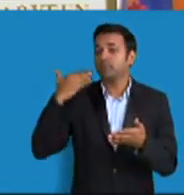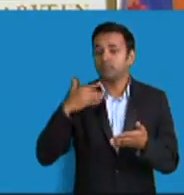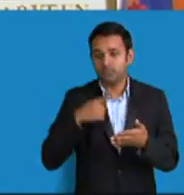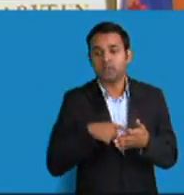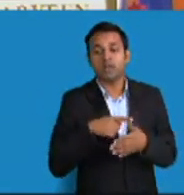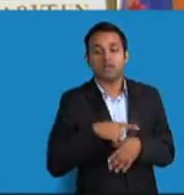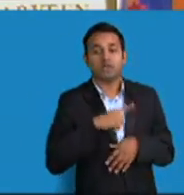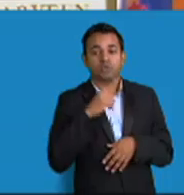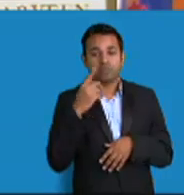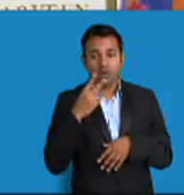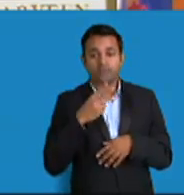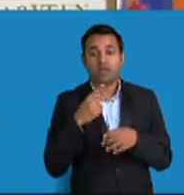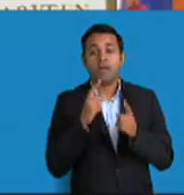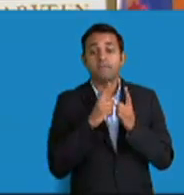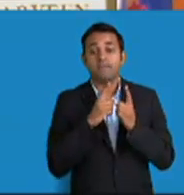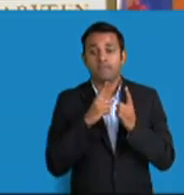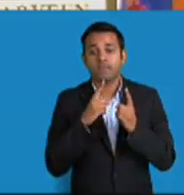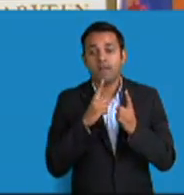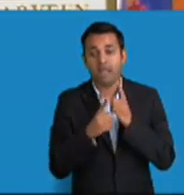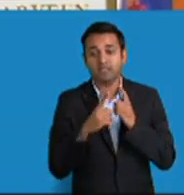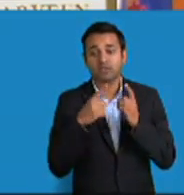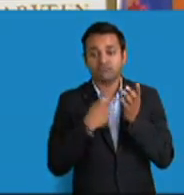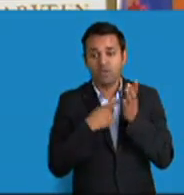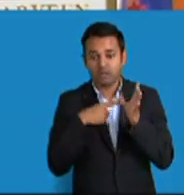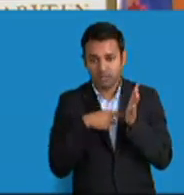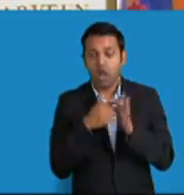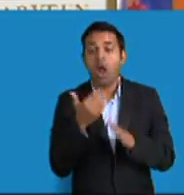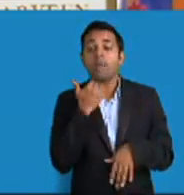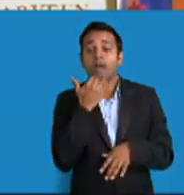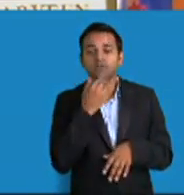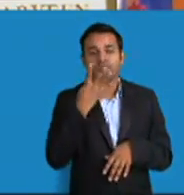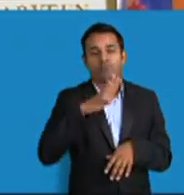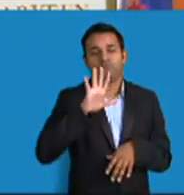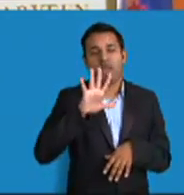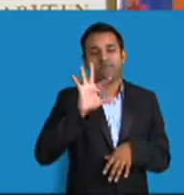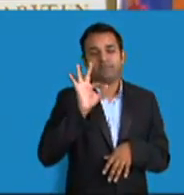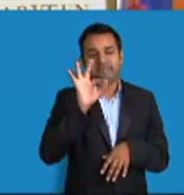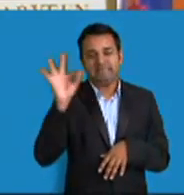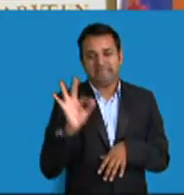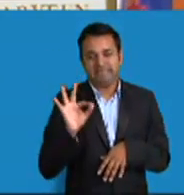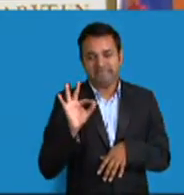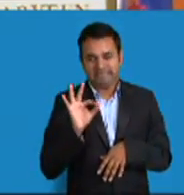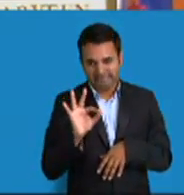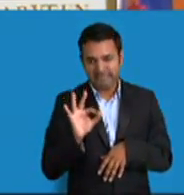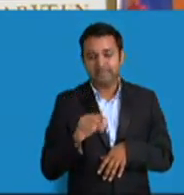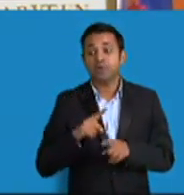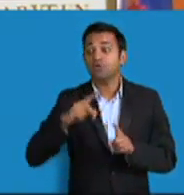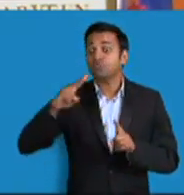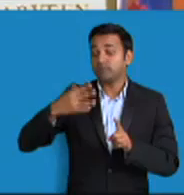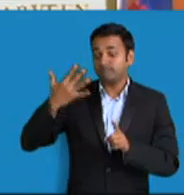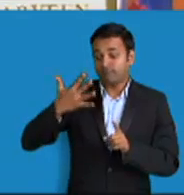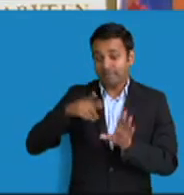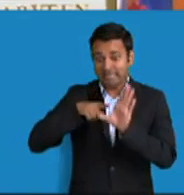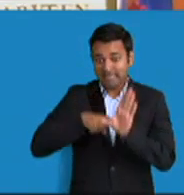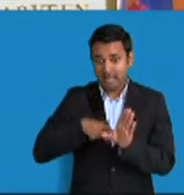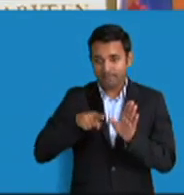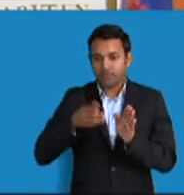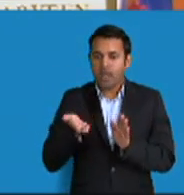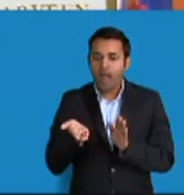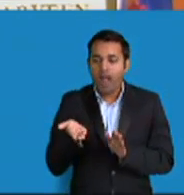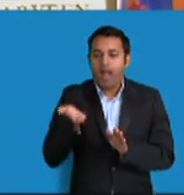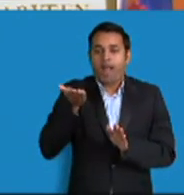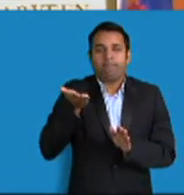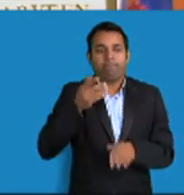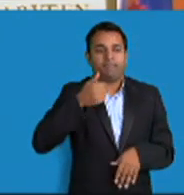2014. After the implementation of reform, 2015, year 12 pass rate went up to 60%, and last year